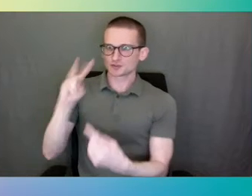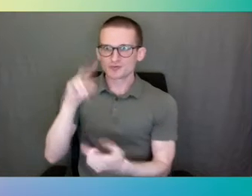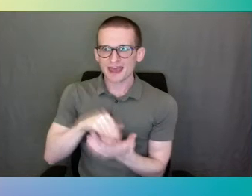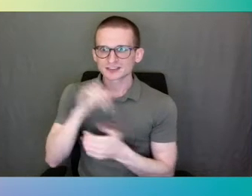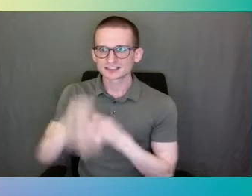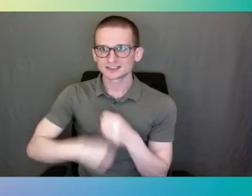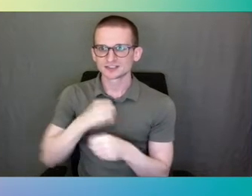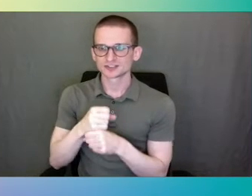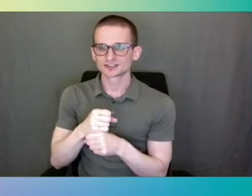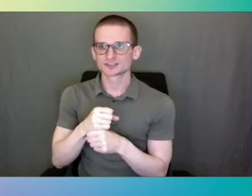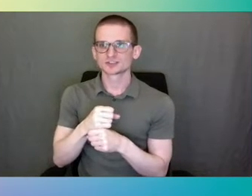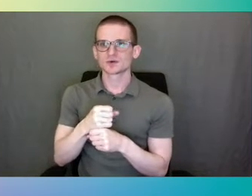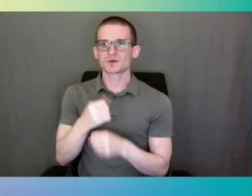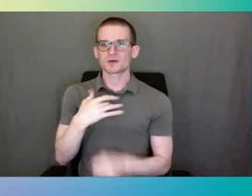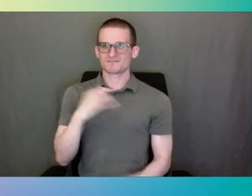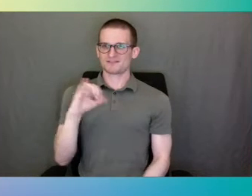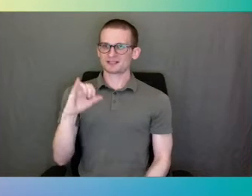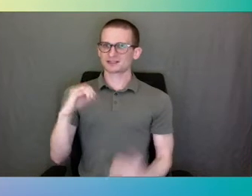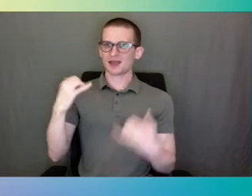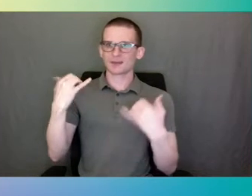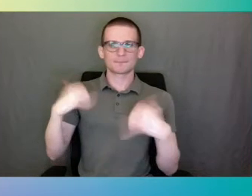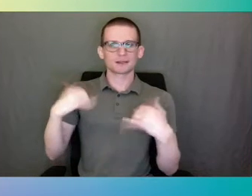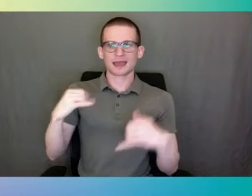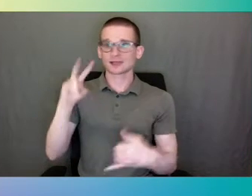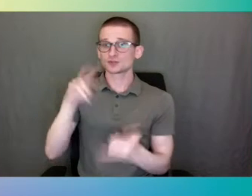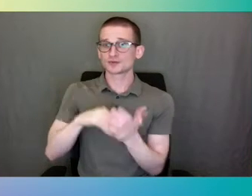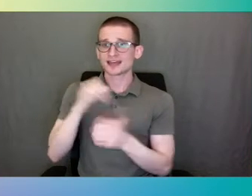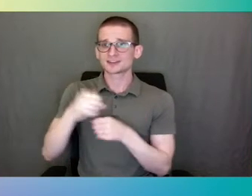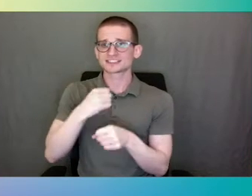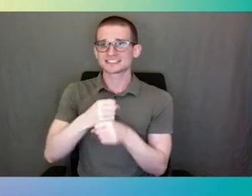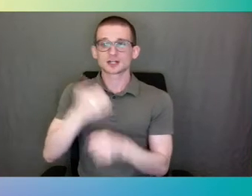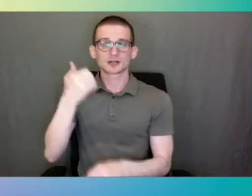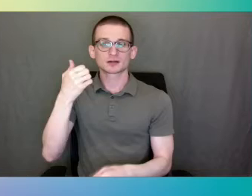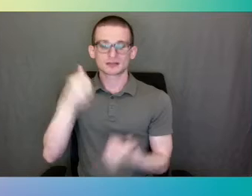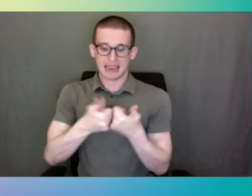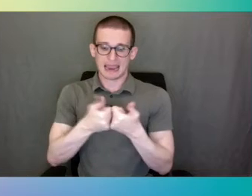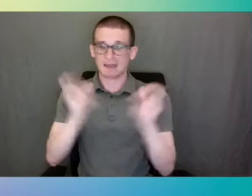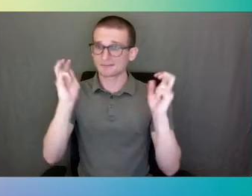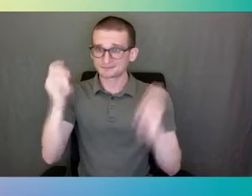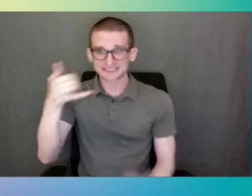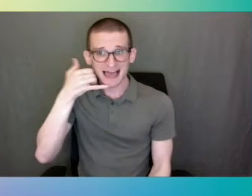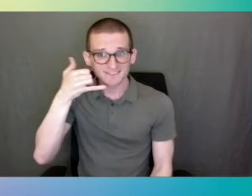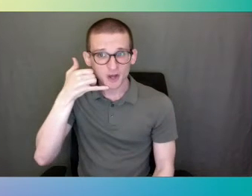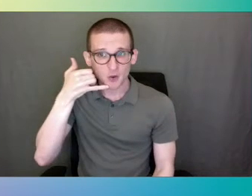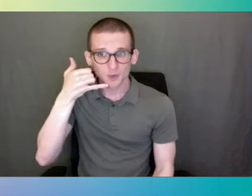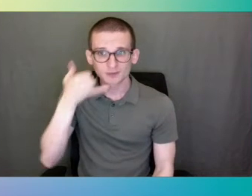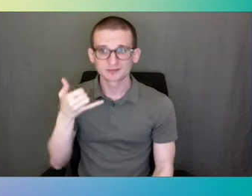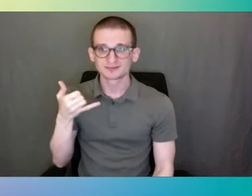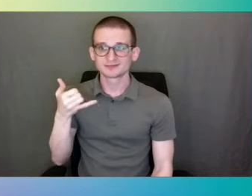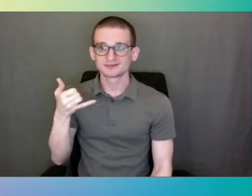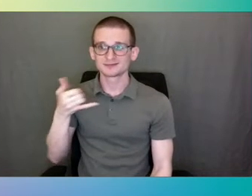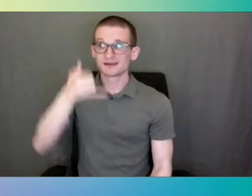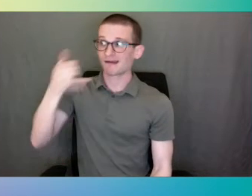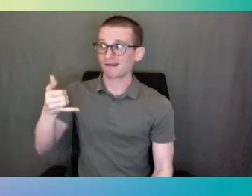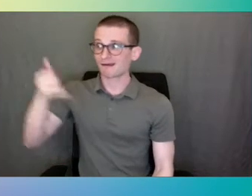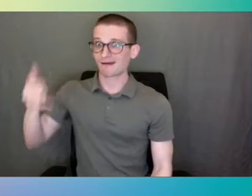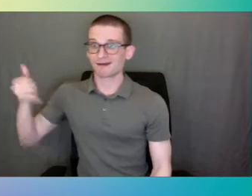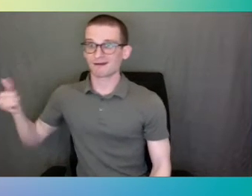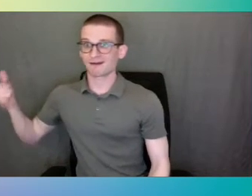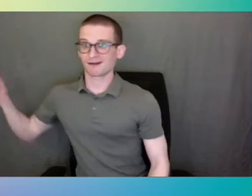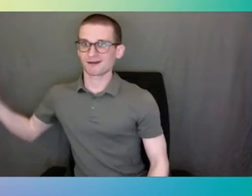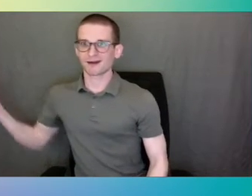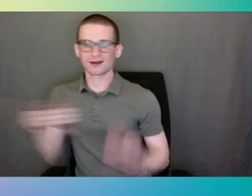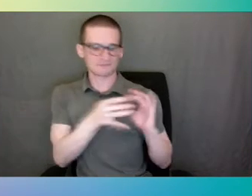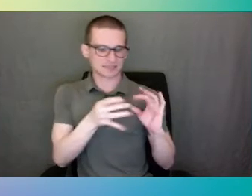like playing a 2,000-year game of telephone and being convinced that what we have heard at the end of the 2,000